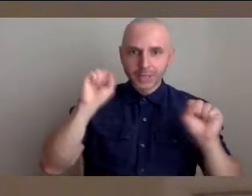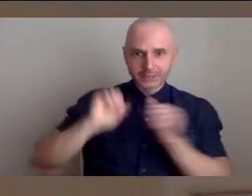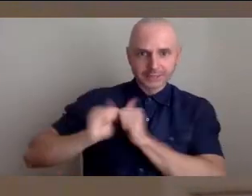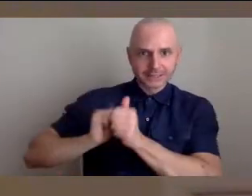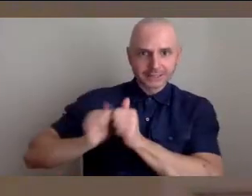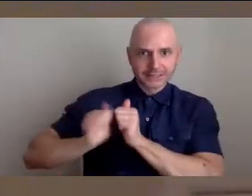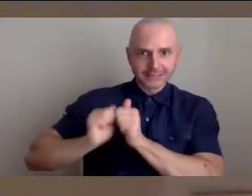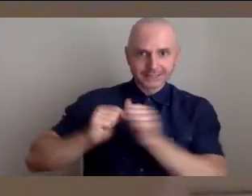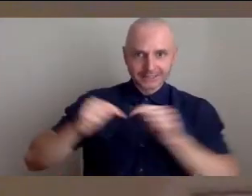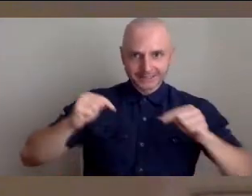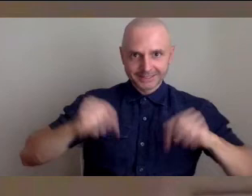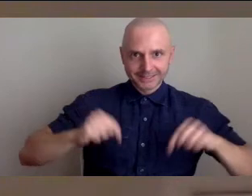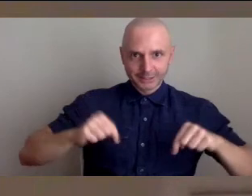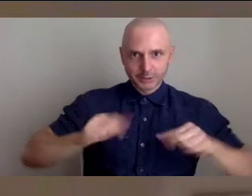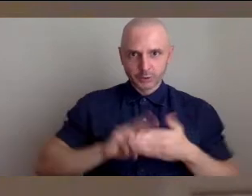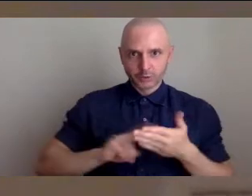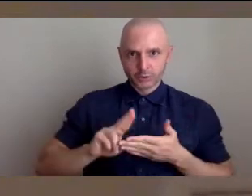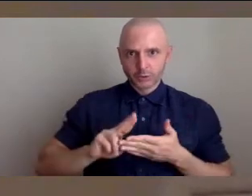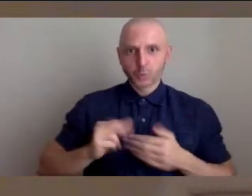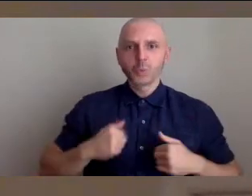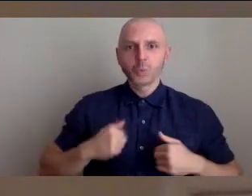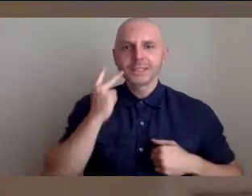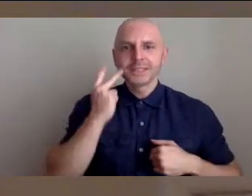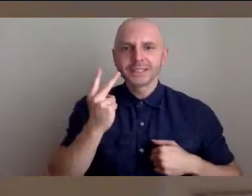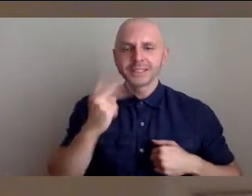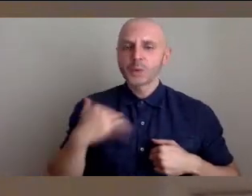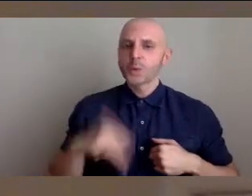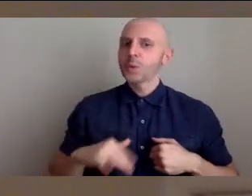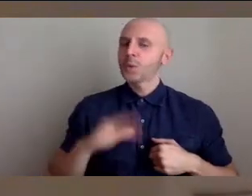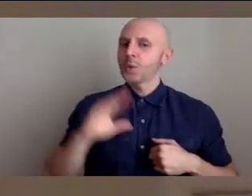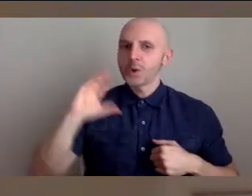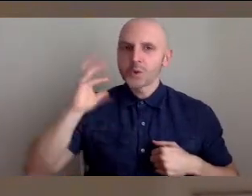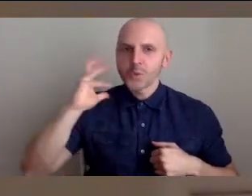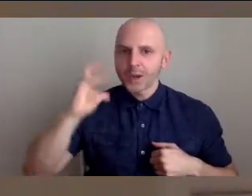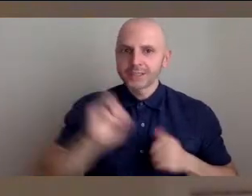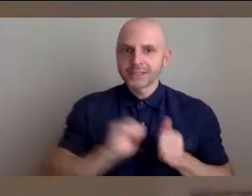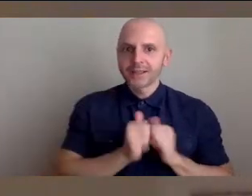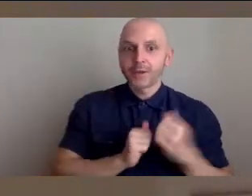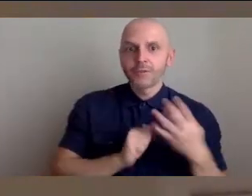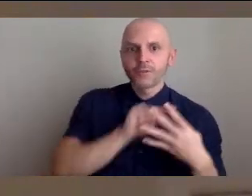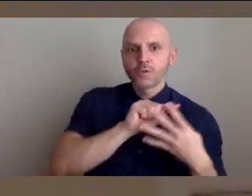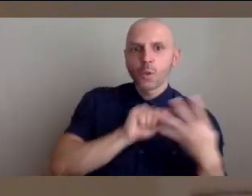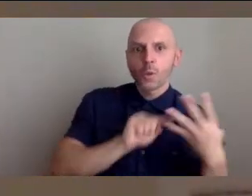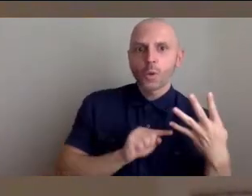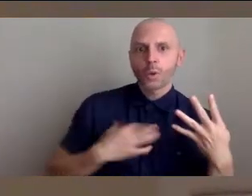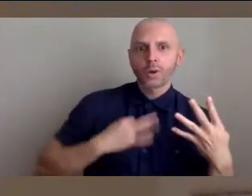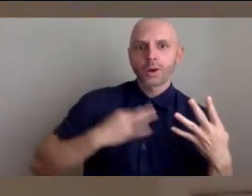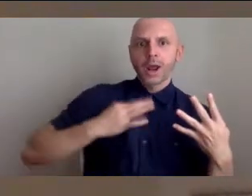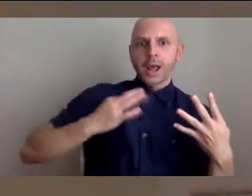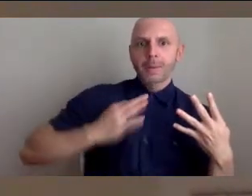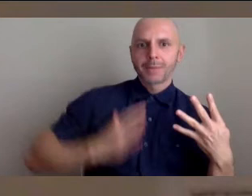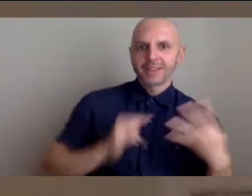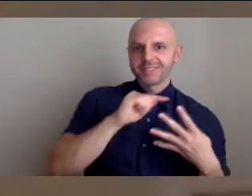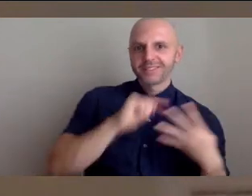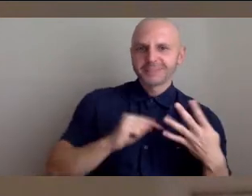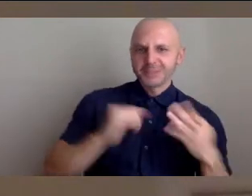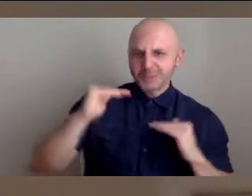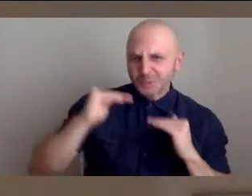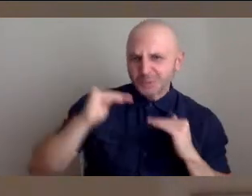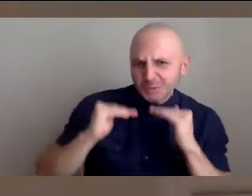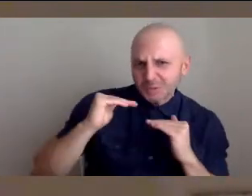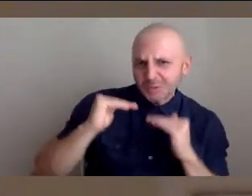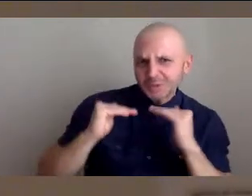changing here. They have to, but change can be good. We've been granted an opportunity to reinvent our community the way we want to see it in